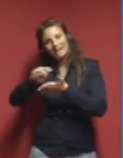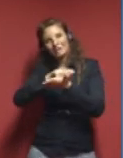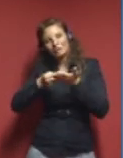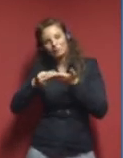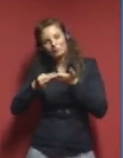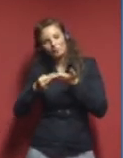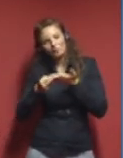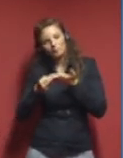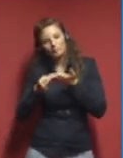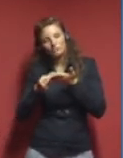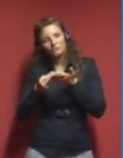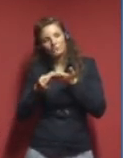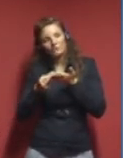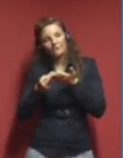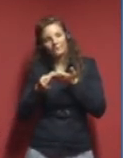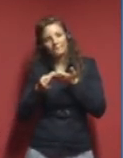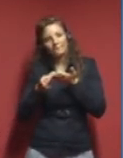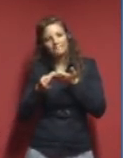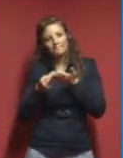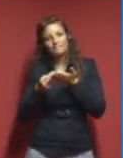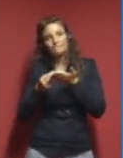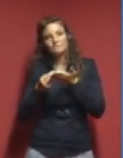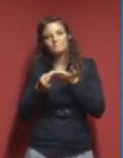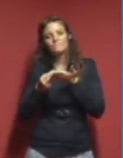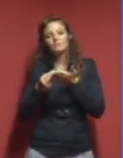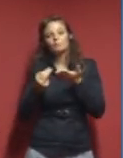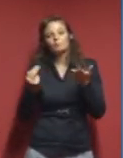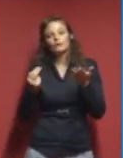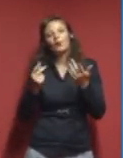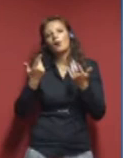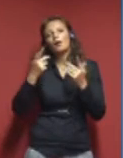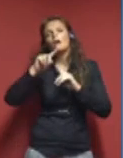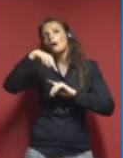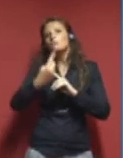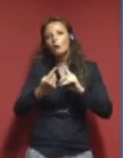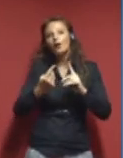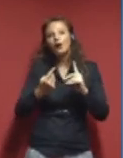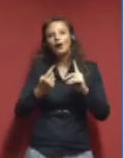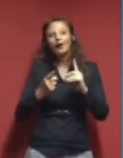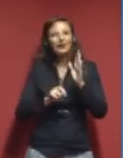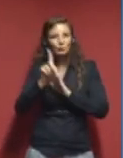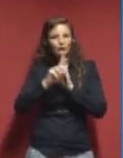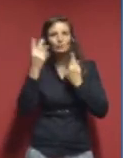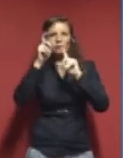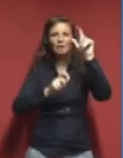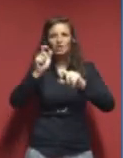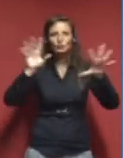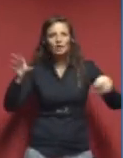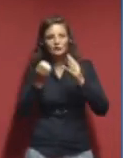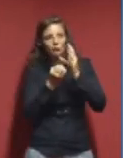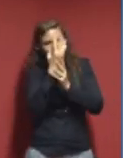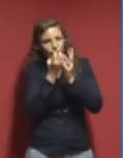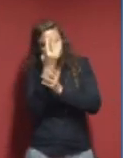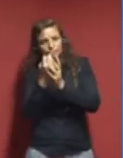Then you come to the point to it, people start creating things, just lay stuff on, start cutting.